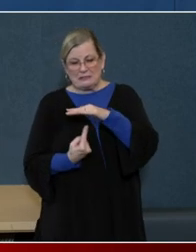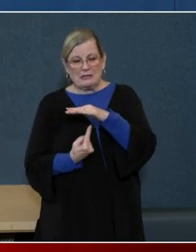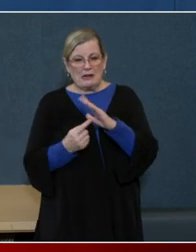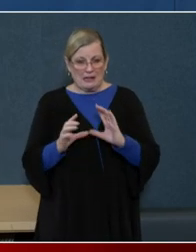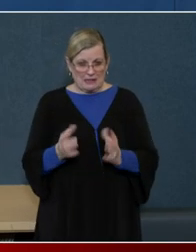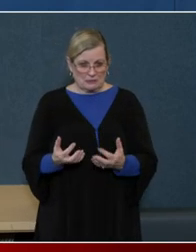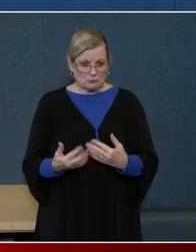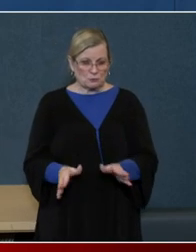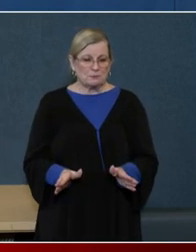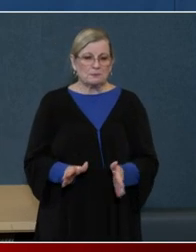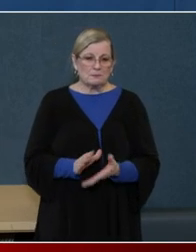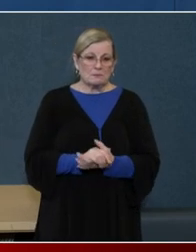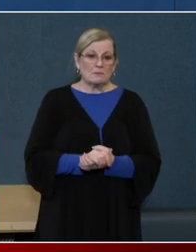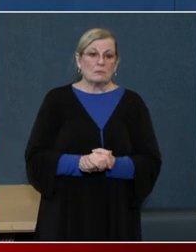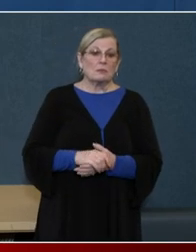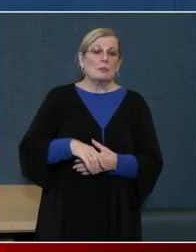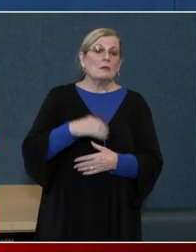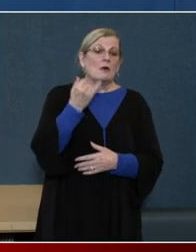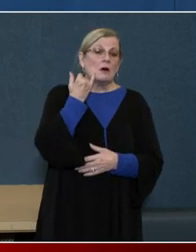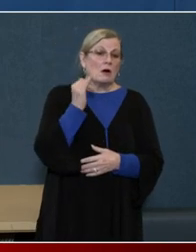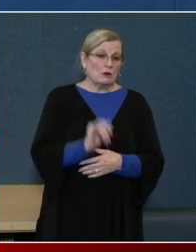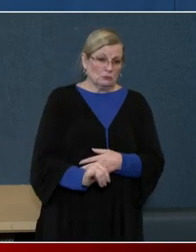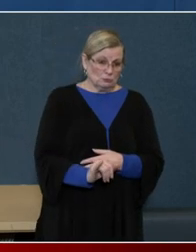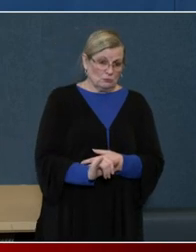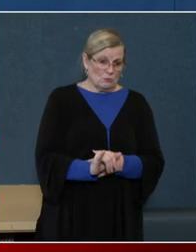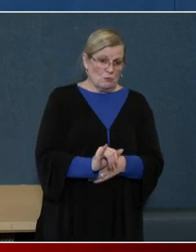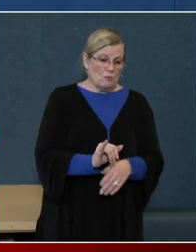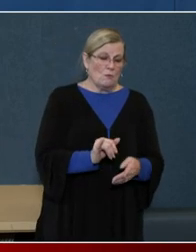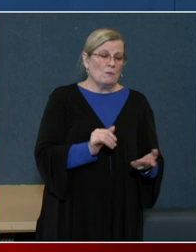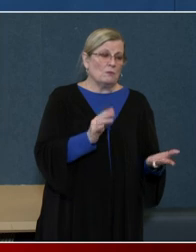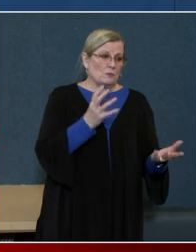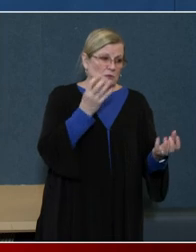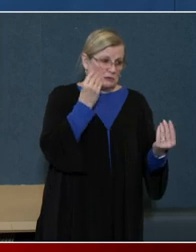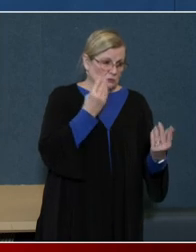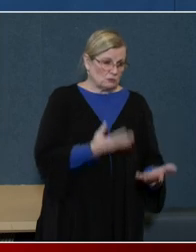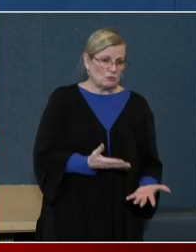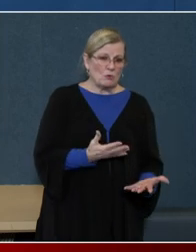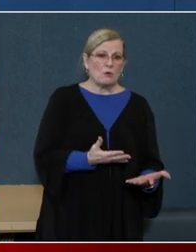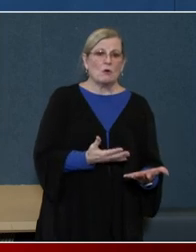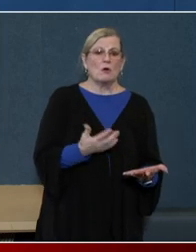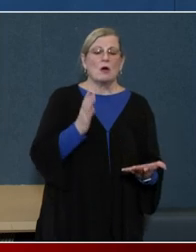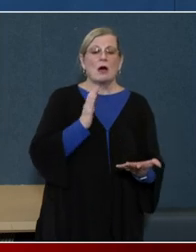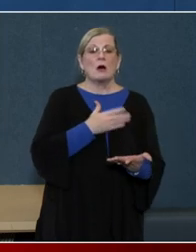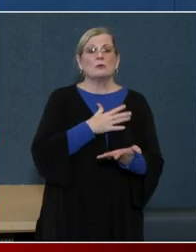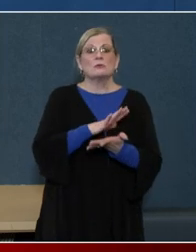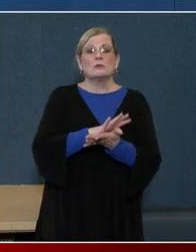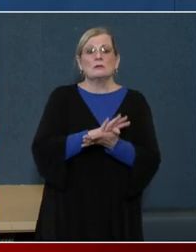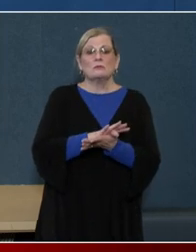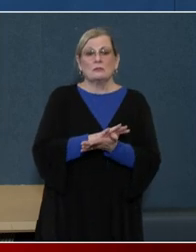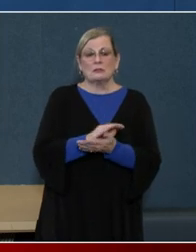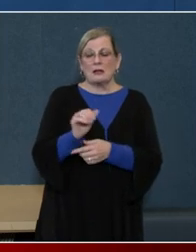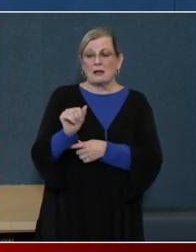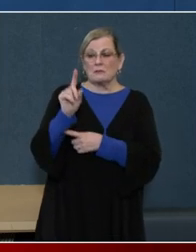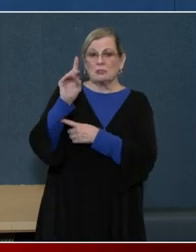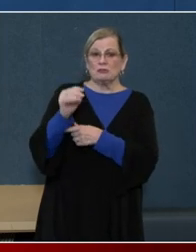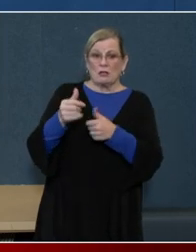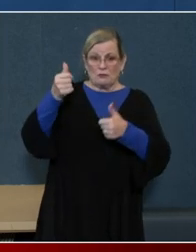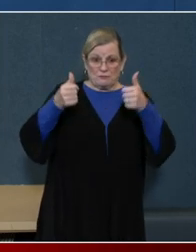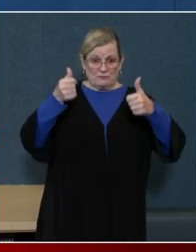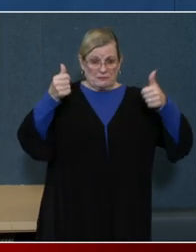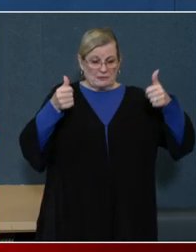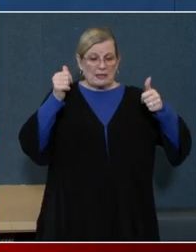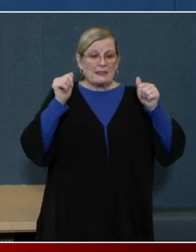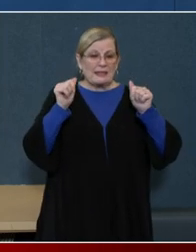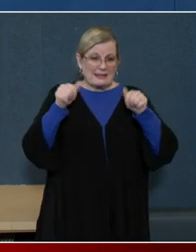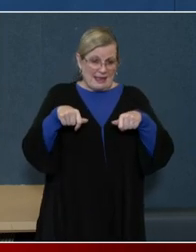It's also important to note that our school administrators have the ability to appeal to